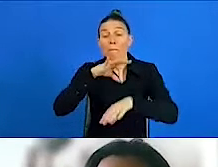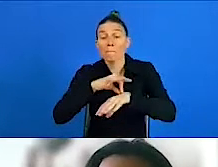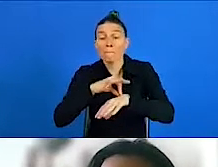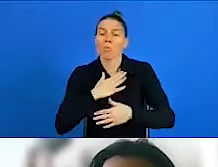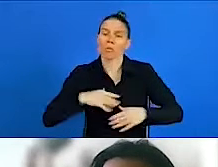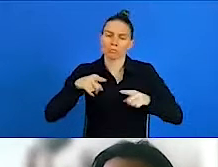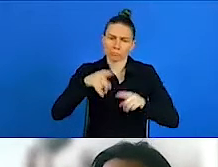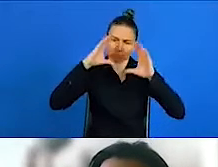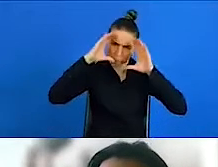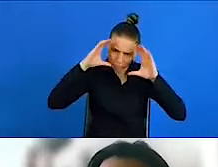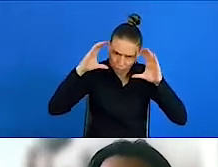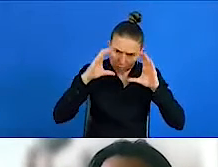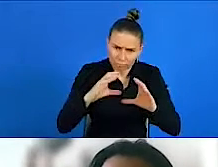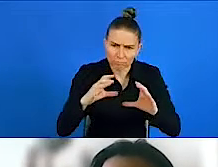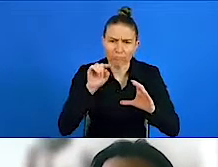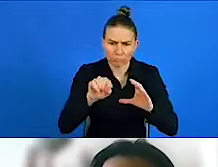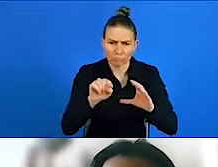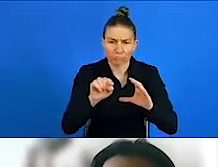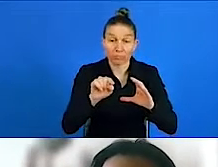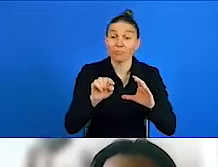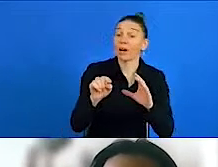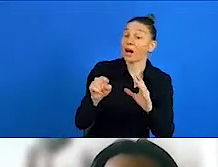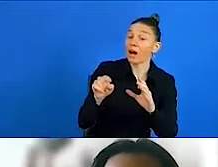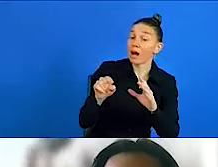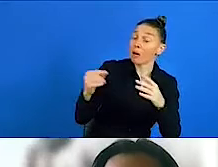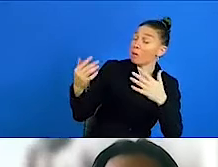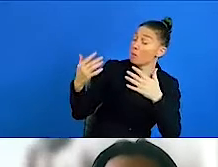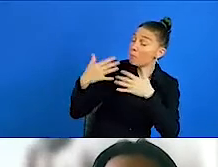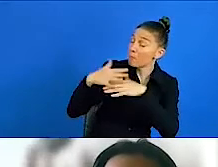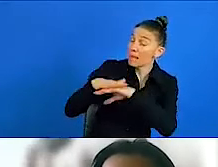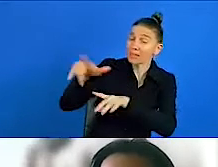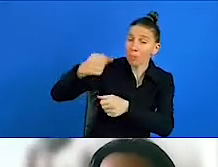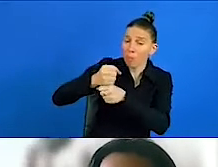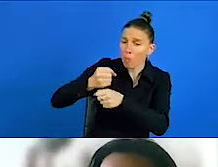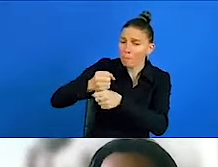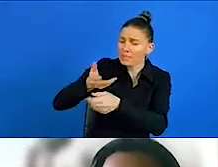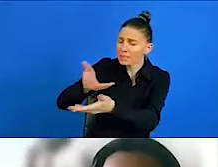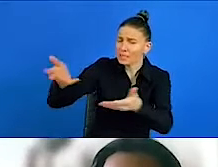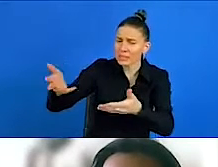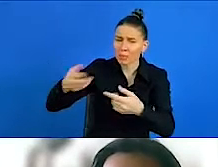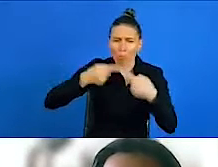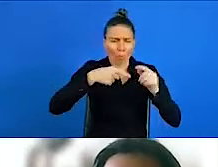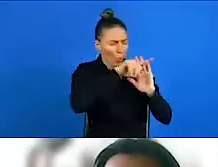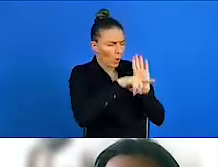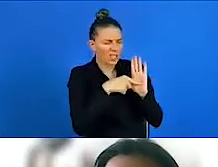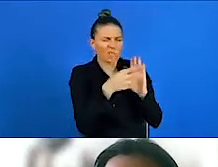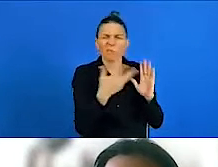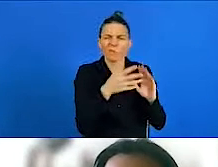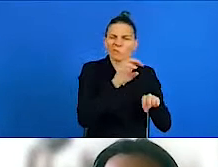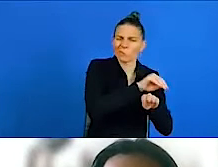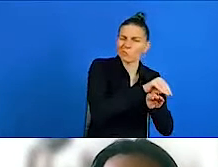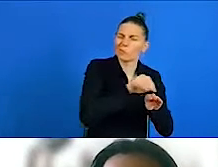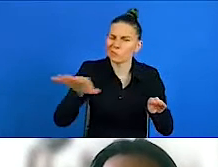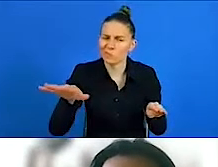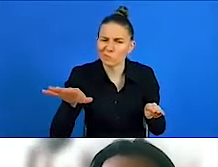data. On Wednesday, we have a dedicated session focused on the important role that organizations of persons with disability play